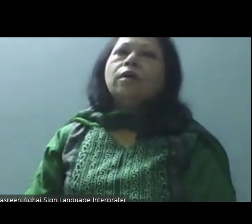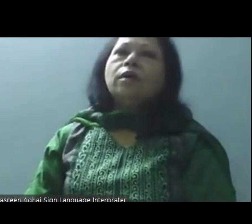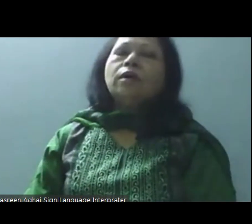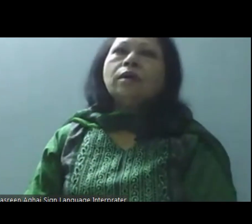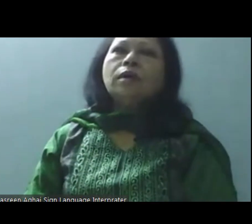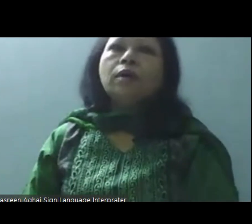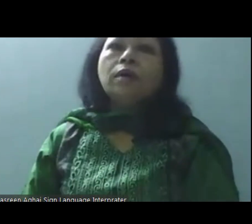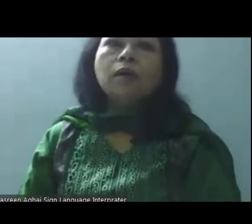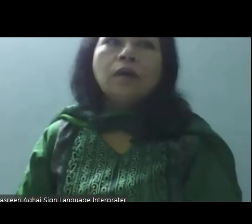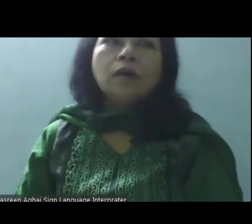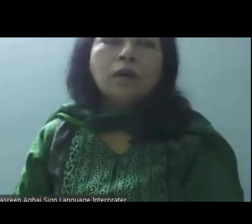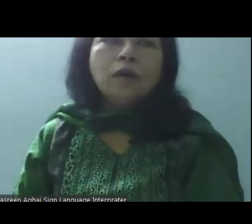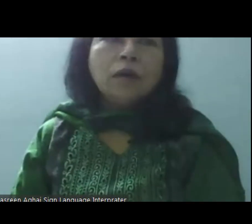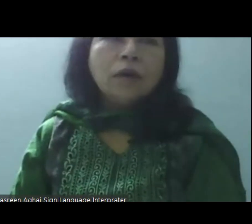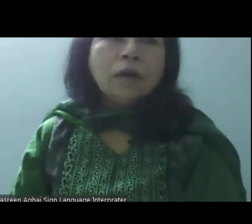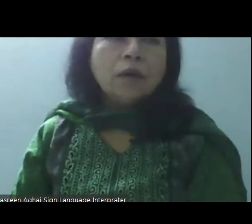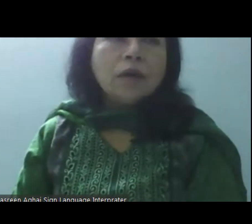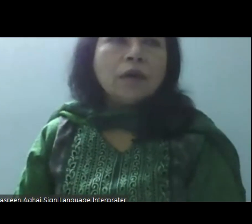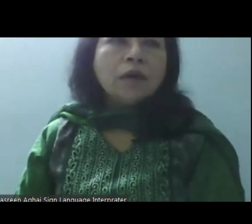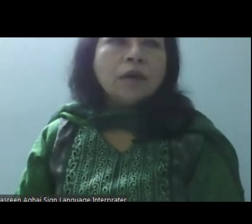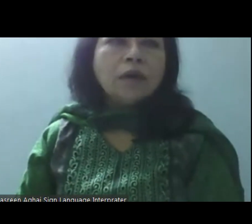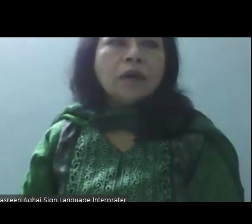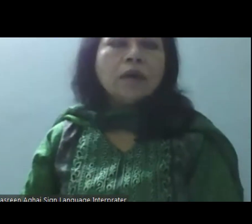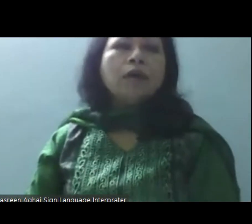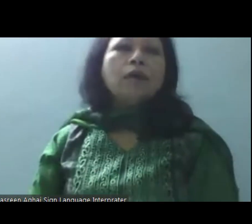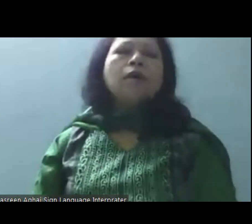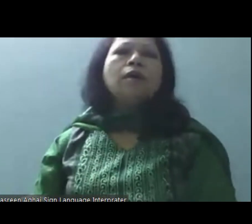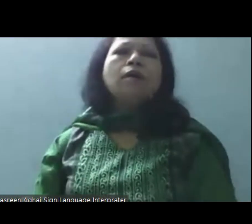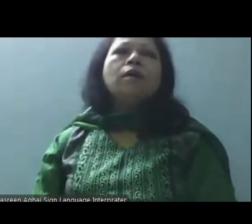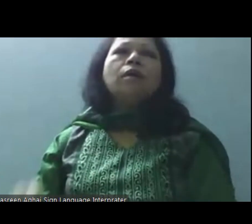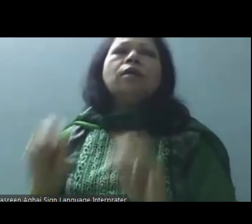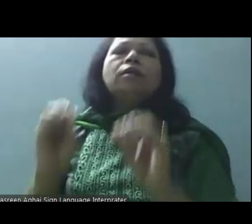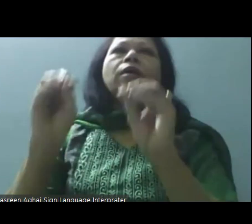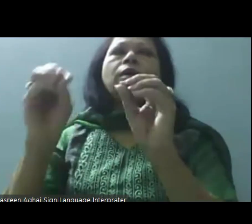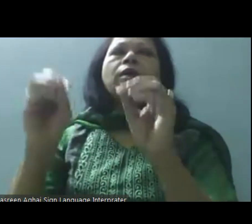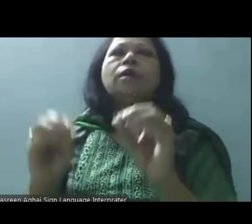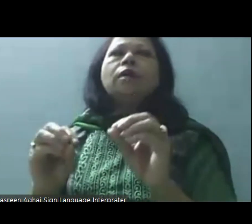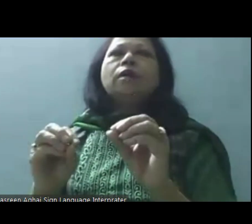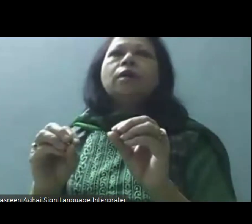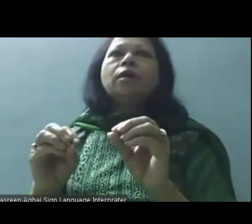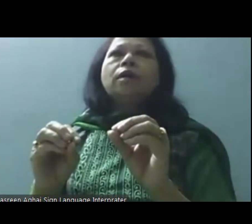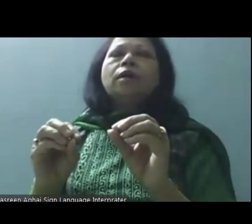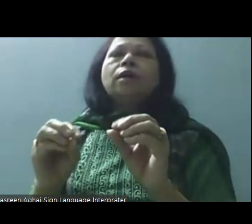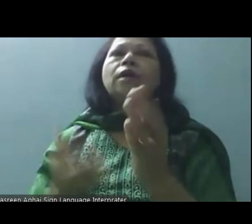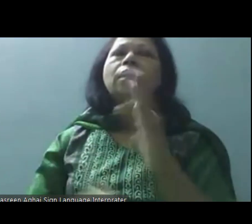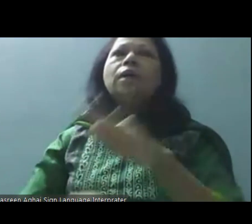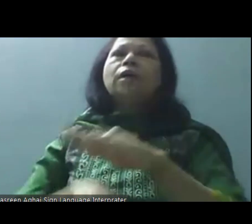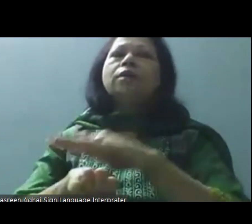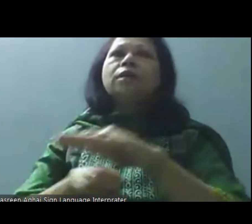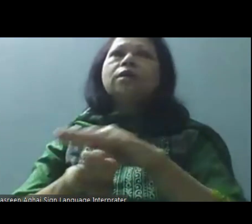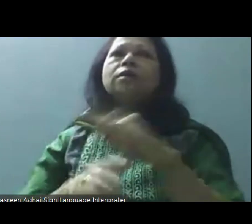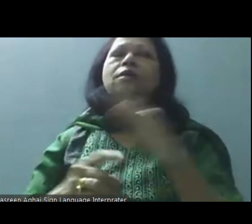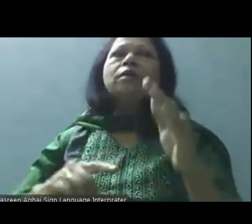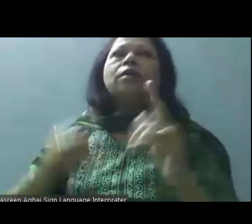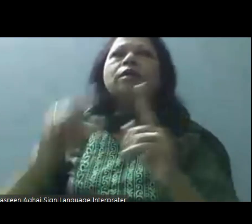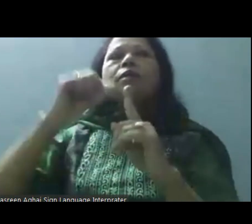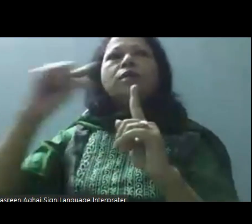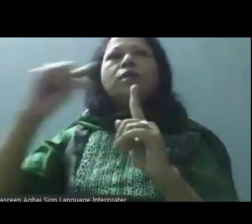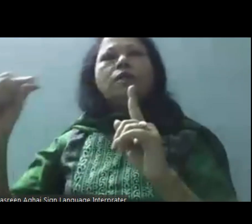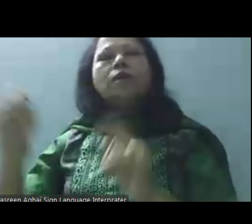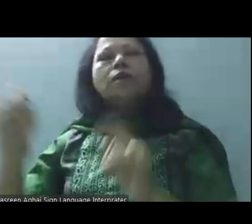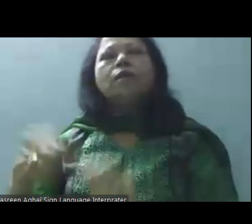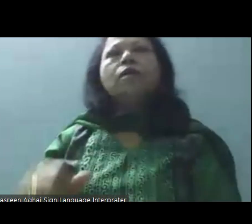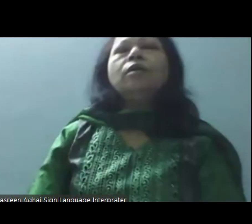to work upon assistive technology, especially. They have their